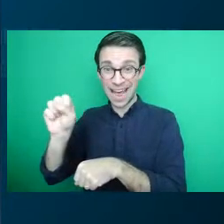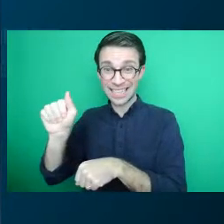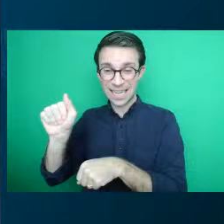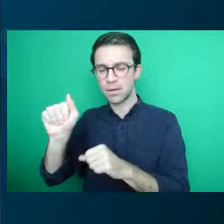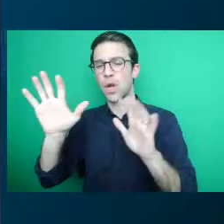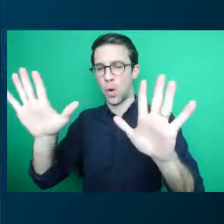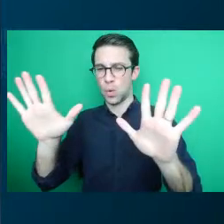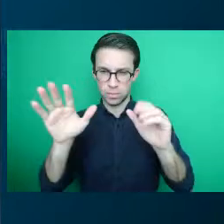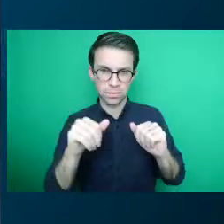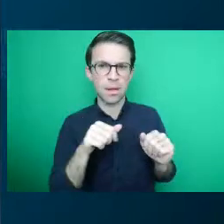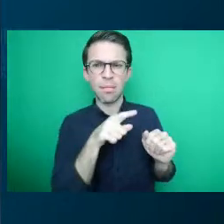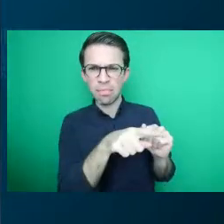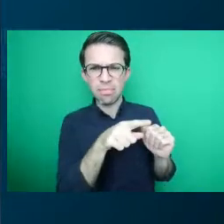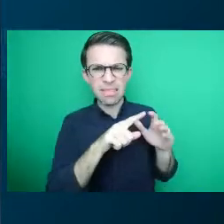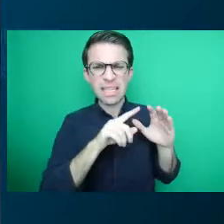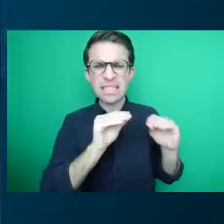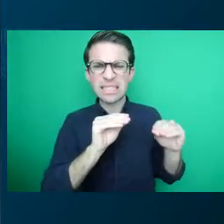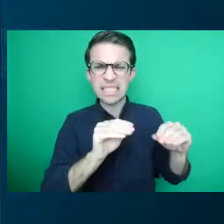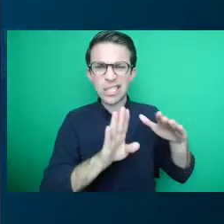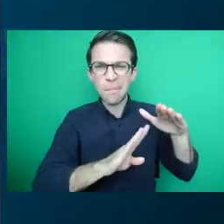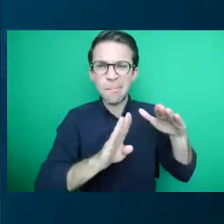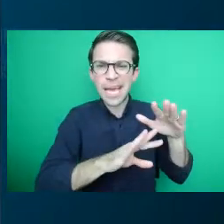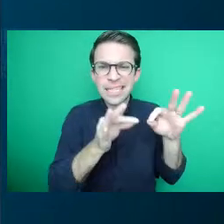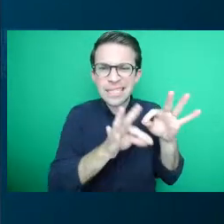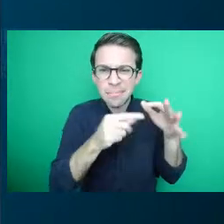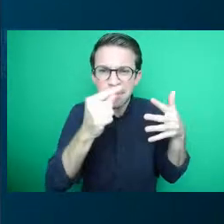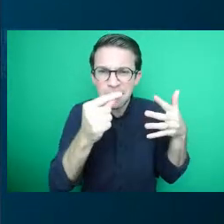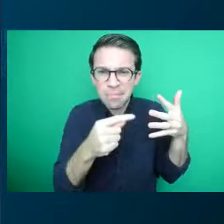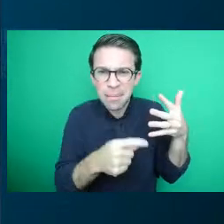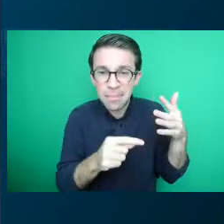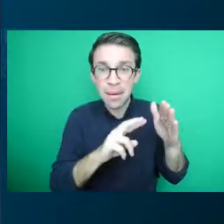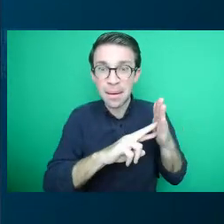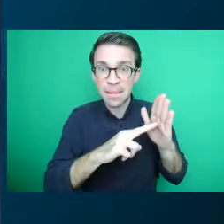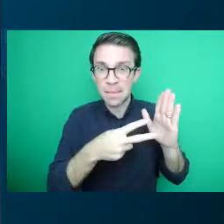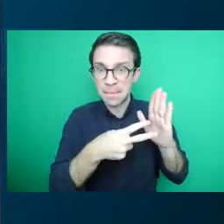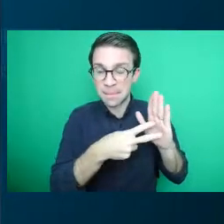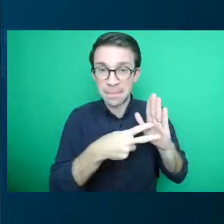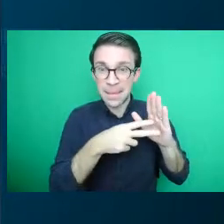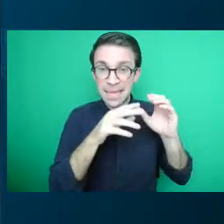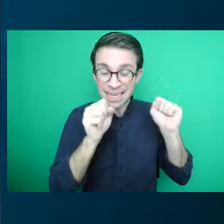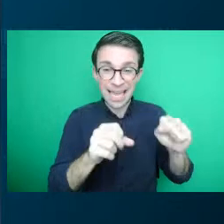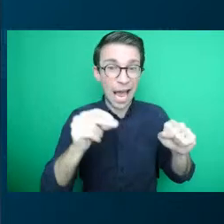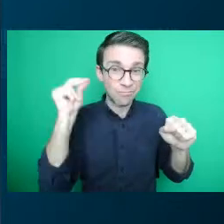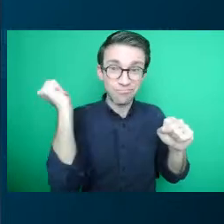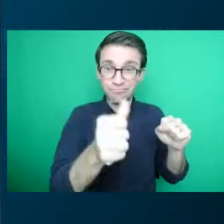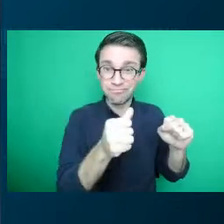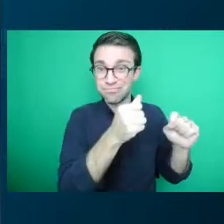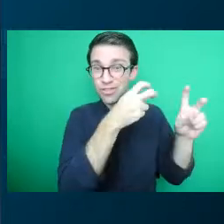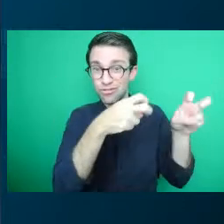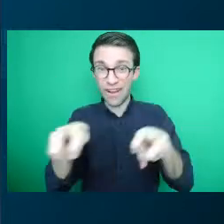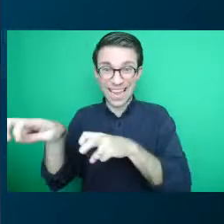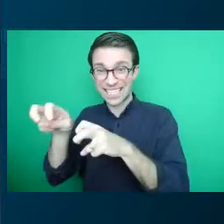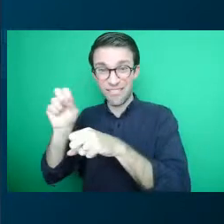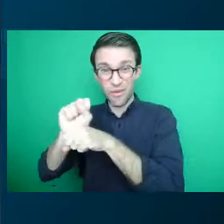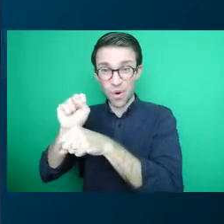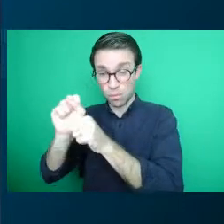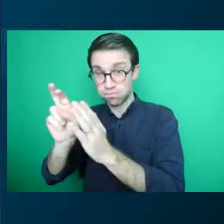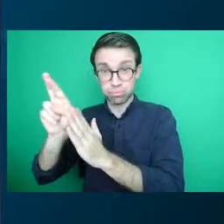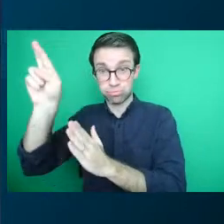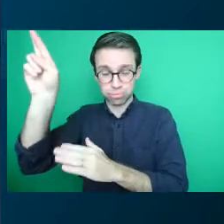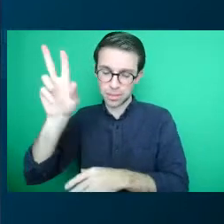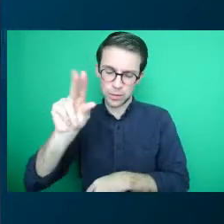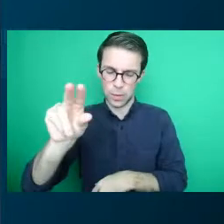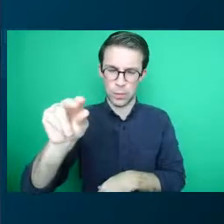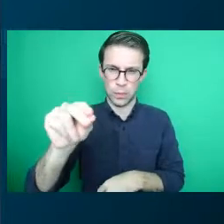But Kerbal Space Program doesn't grant you a diploma to build real rockets. There's additional work you need to do. But let's get into the game